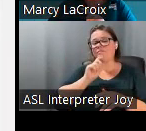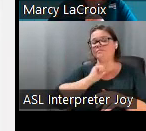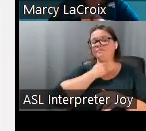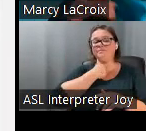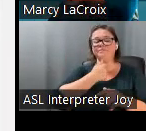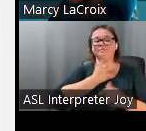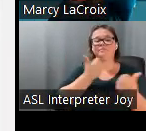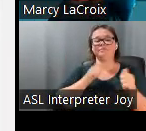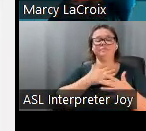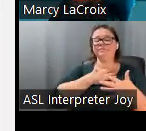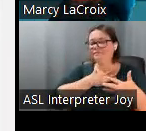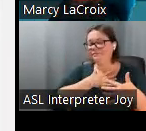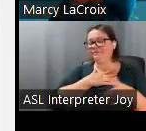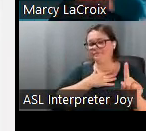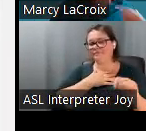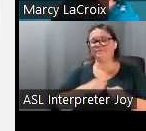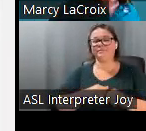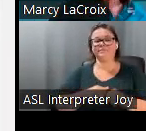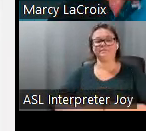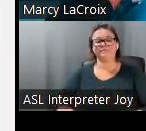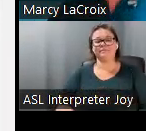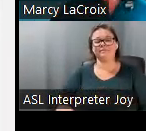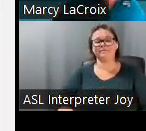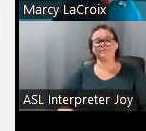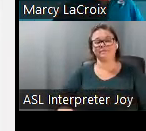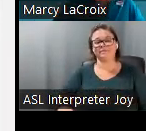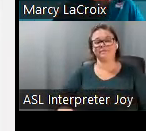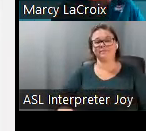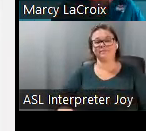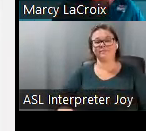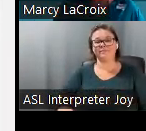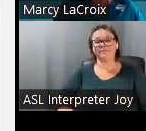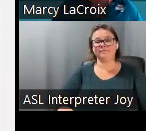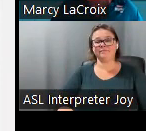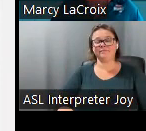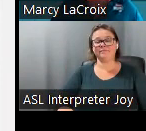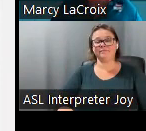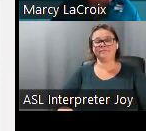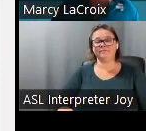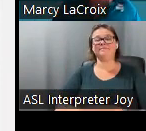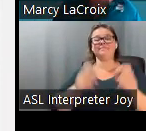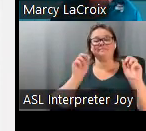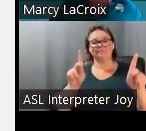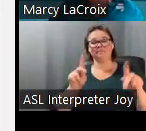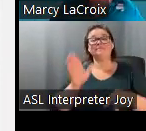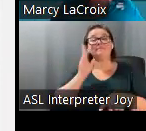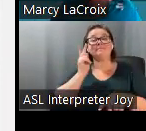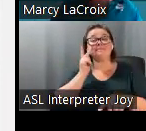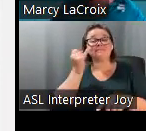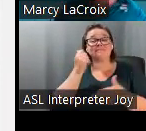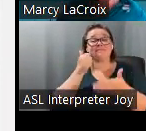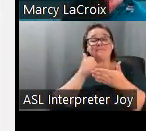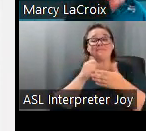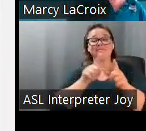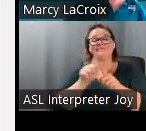get that out. All right, we'll see if that helps. That also gave Joy's